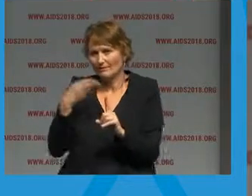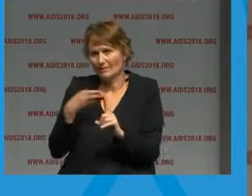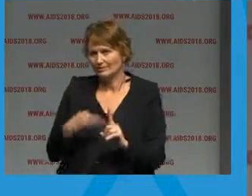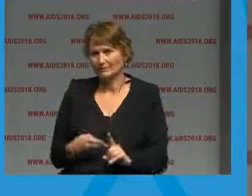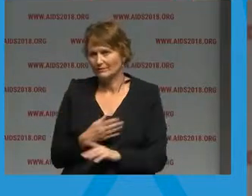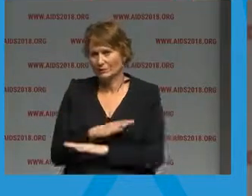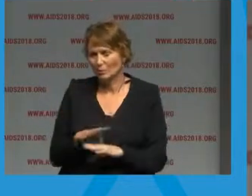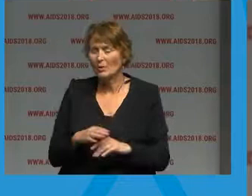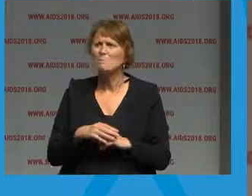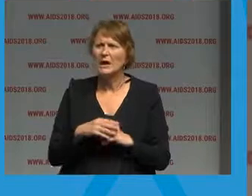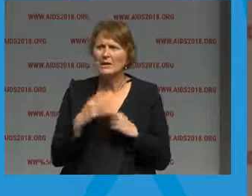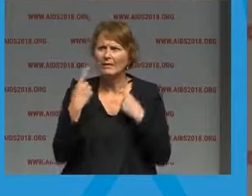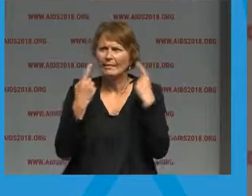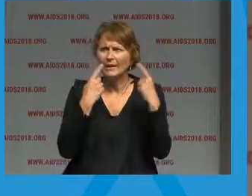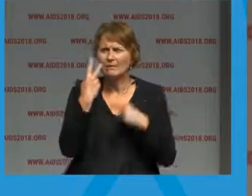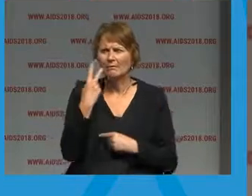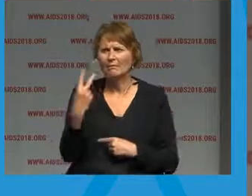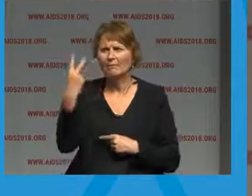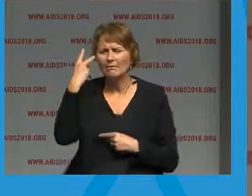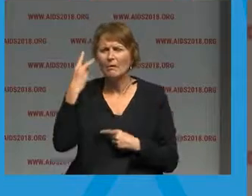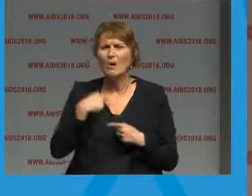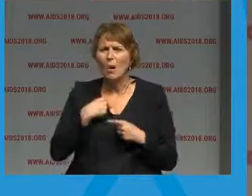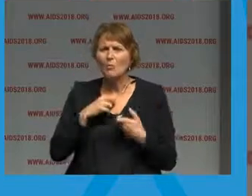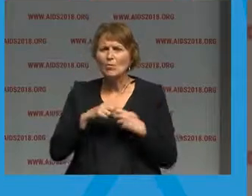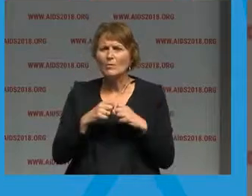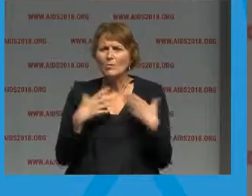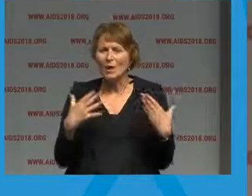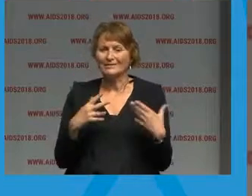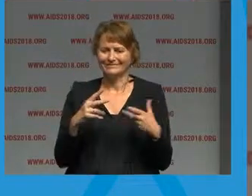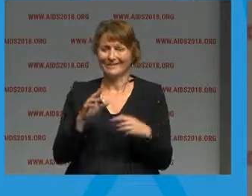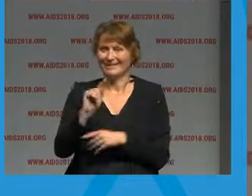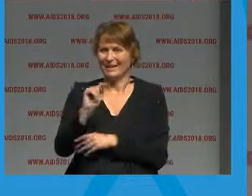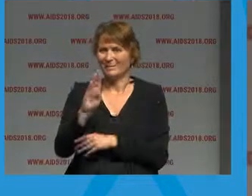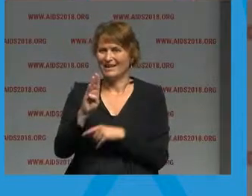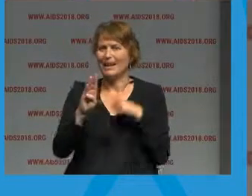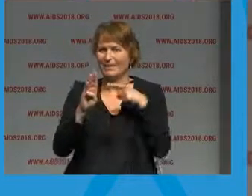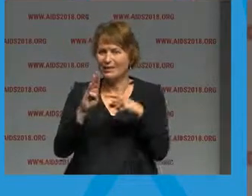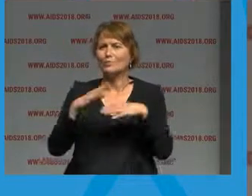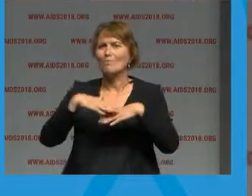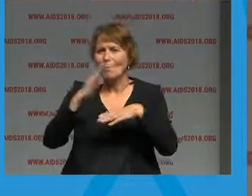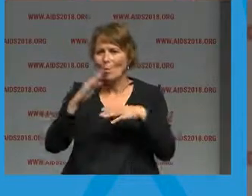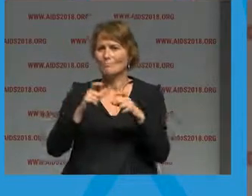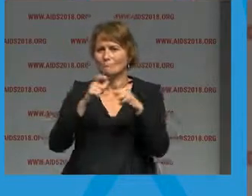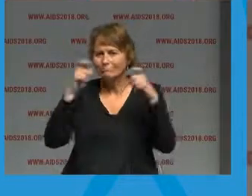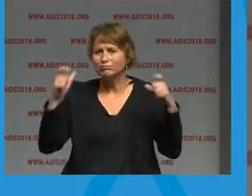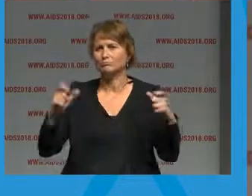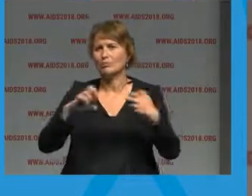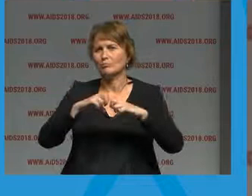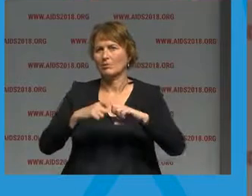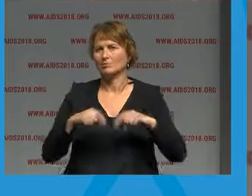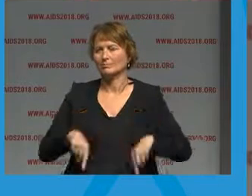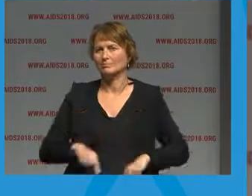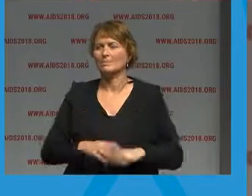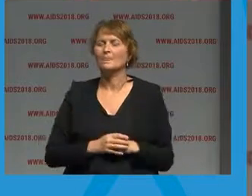contemplate the problem of tuberculosis. Again, decades of